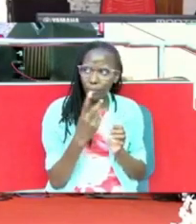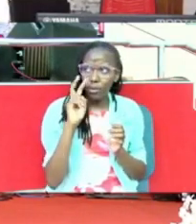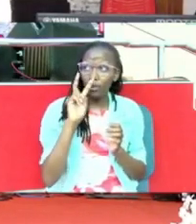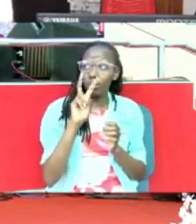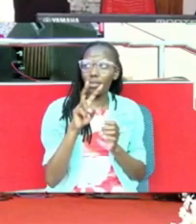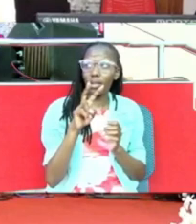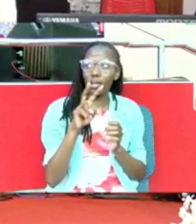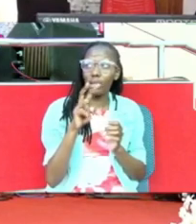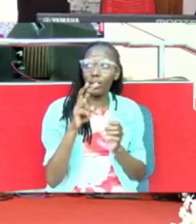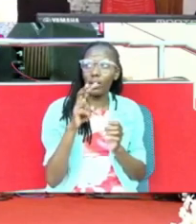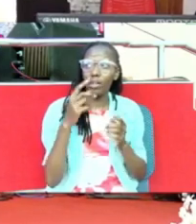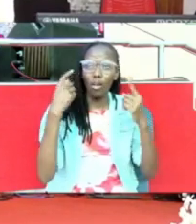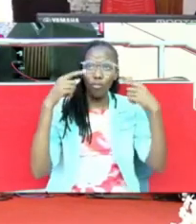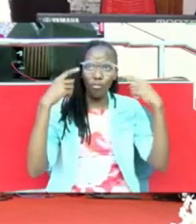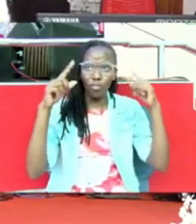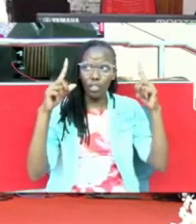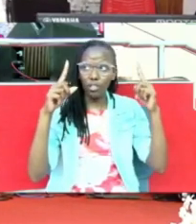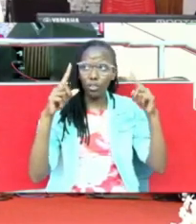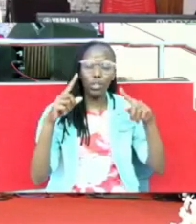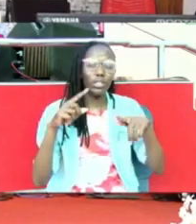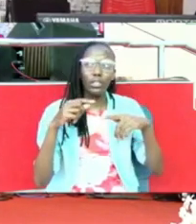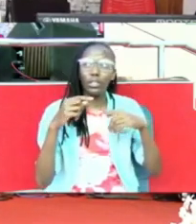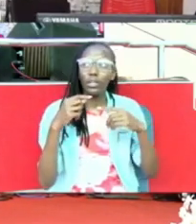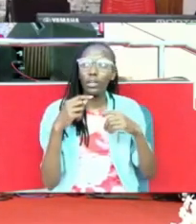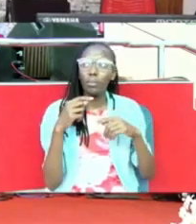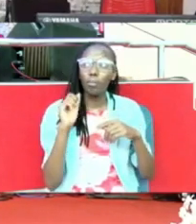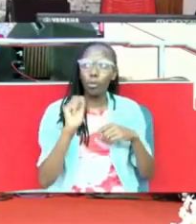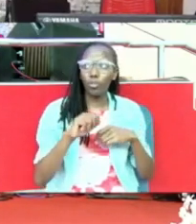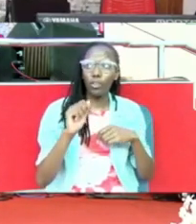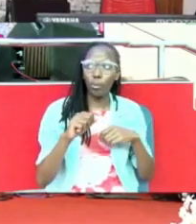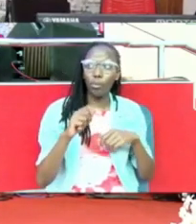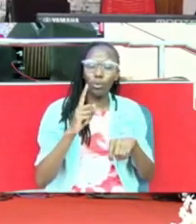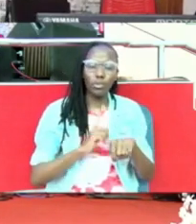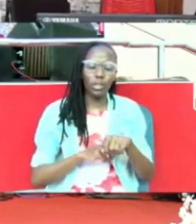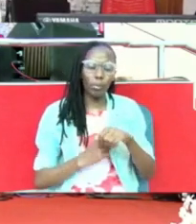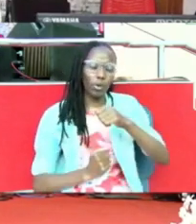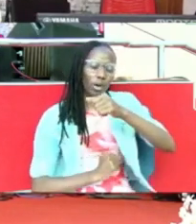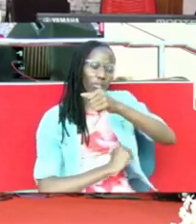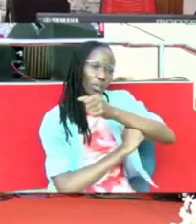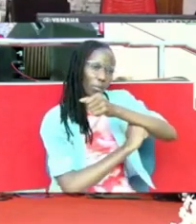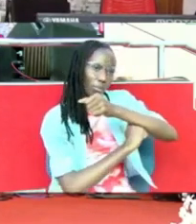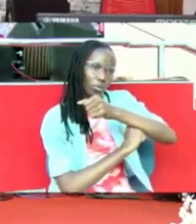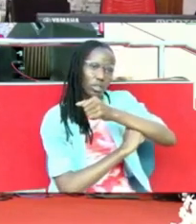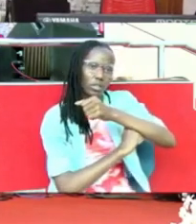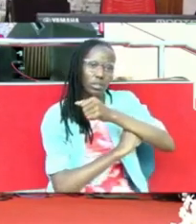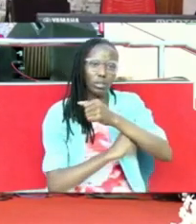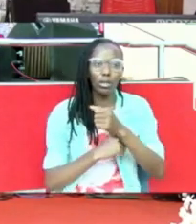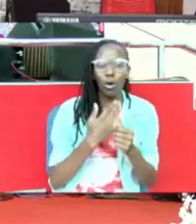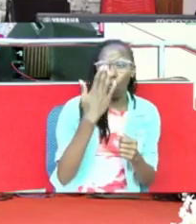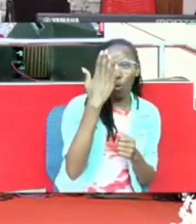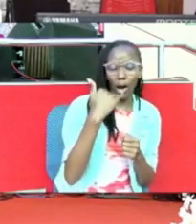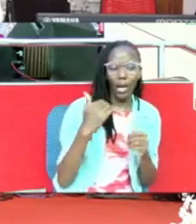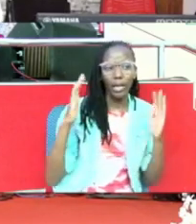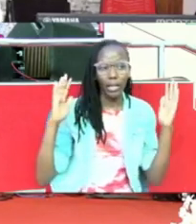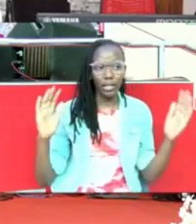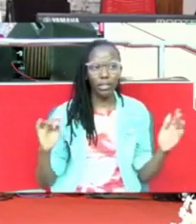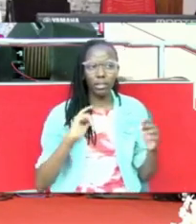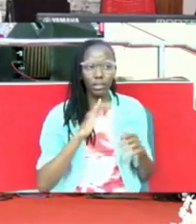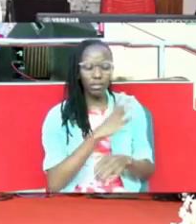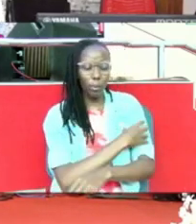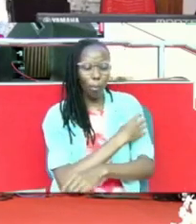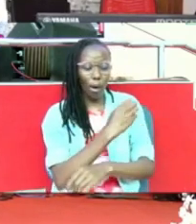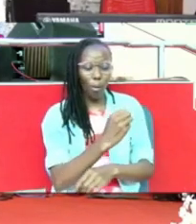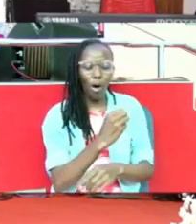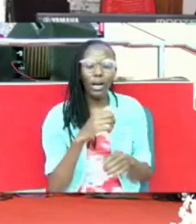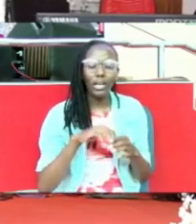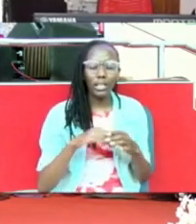the right backing. Na la mwisho tunajua ya kwamba ushindi umehakikishwa kwetu. Because greater is the power with us. Kwa sababu nguvu zile tuko